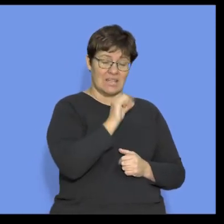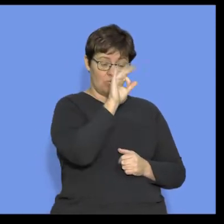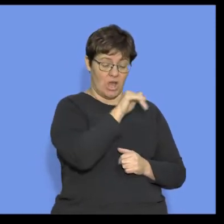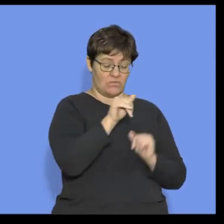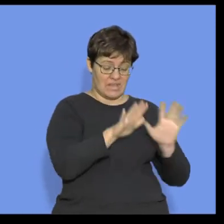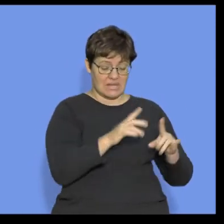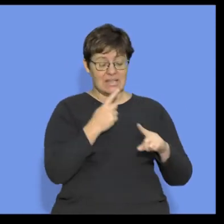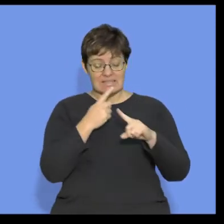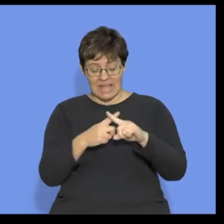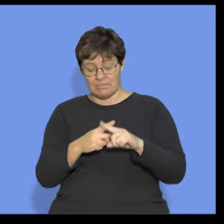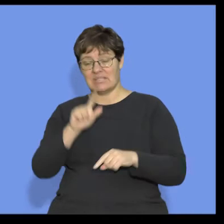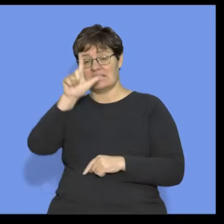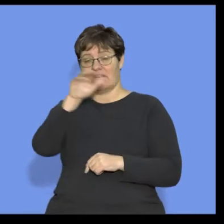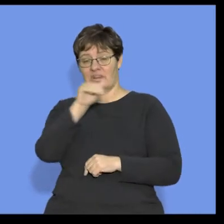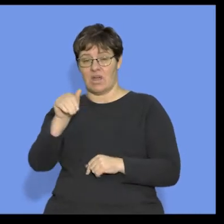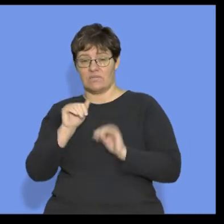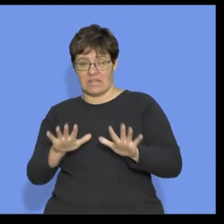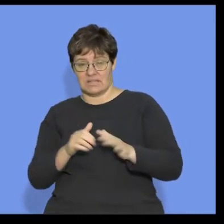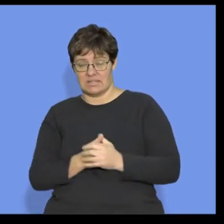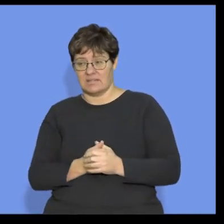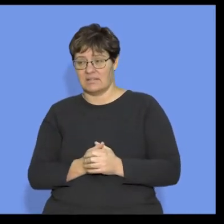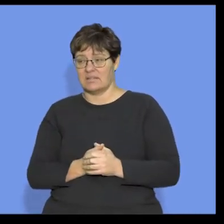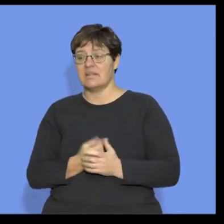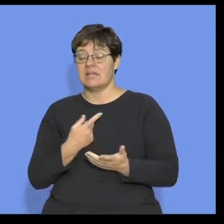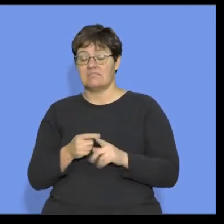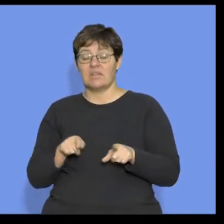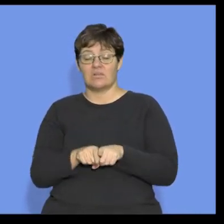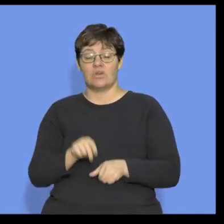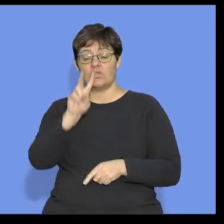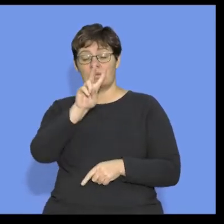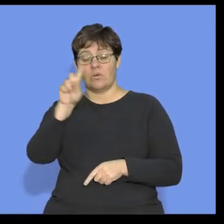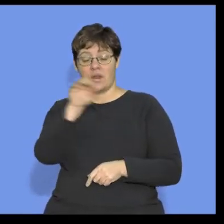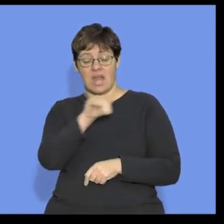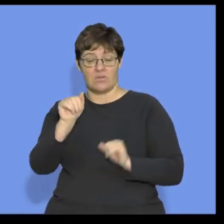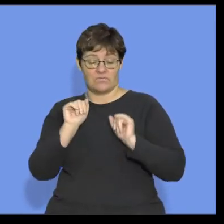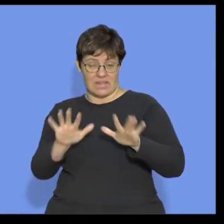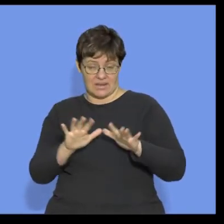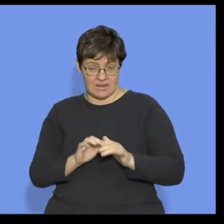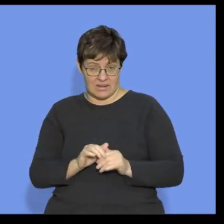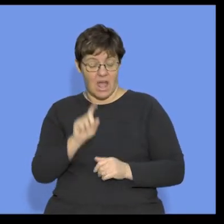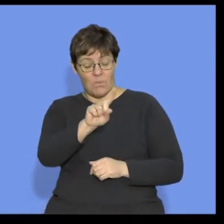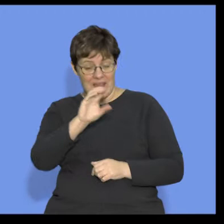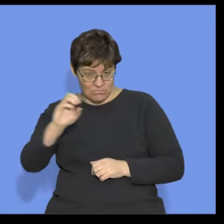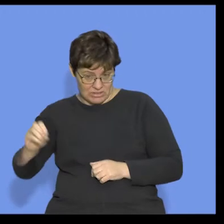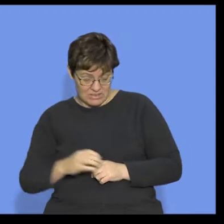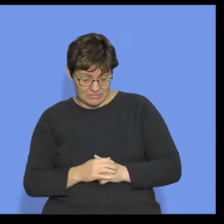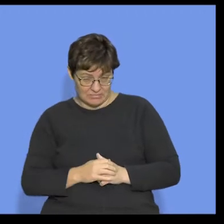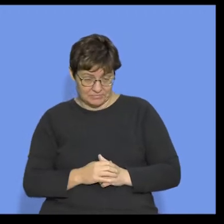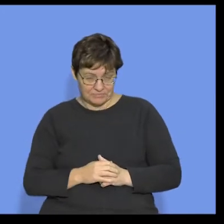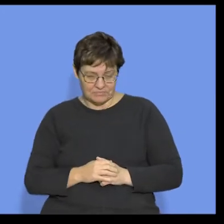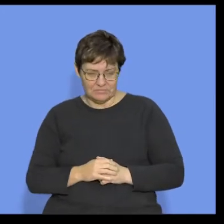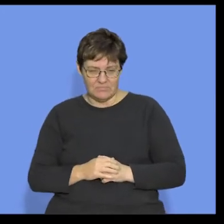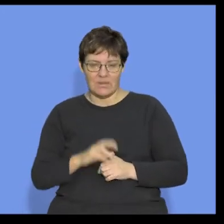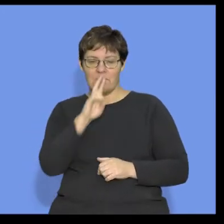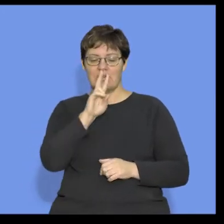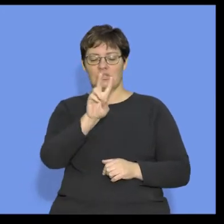red followed by blue. What is the probability of red? Red is still 3 out of 10, then followed by blue.